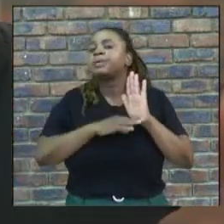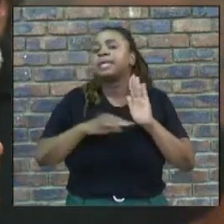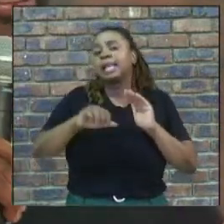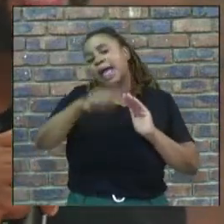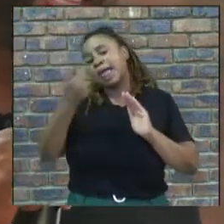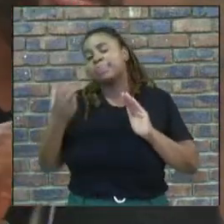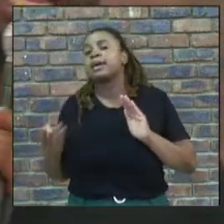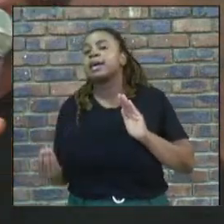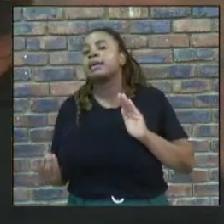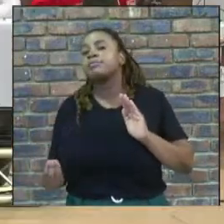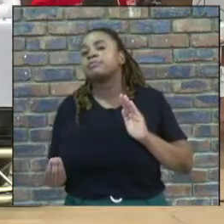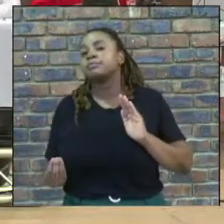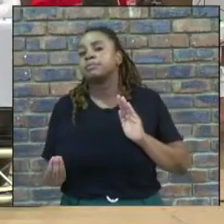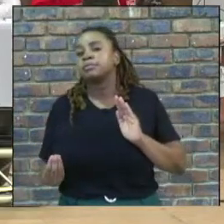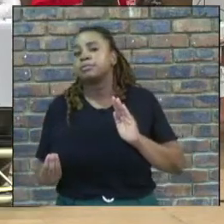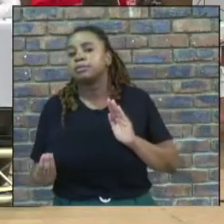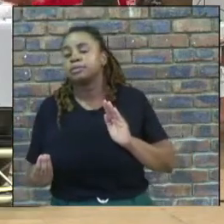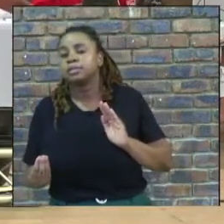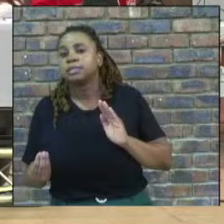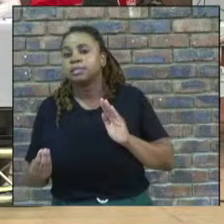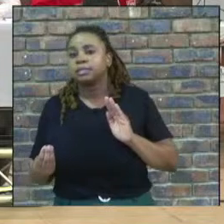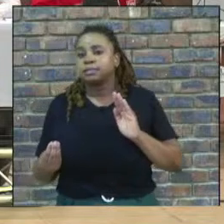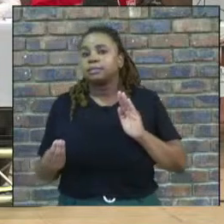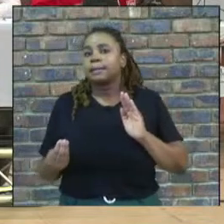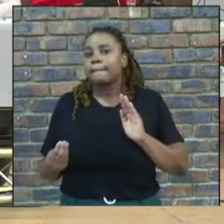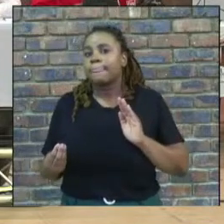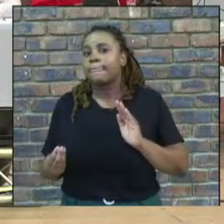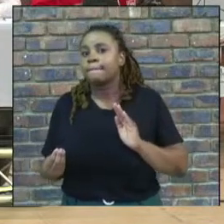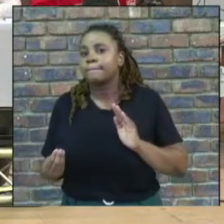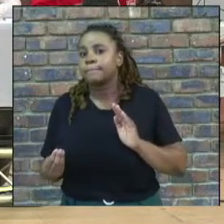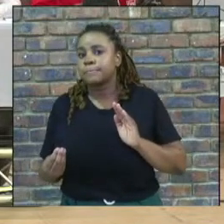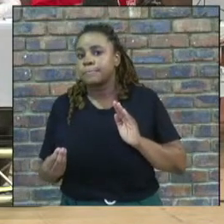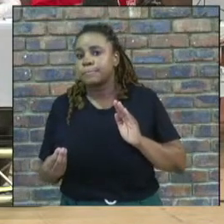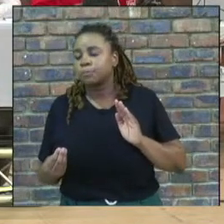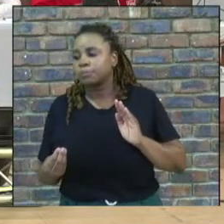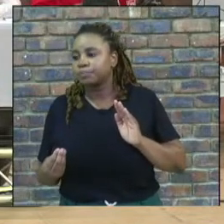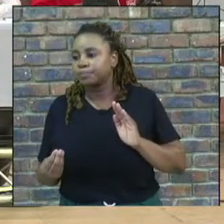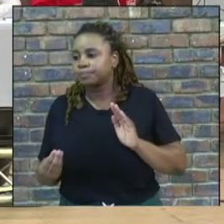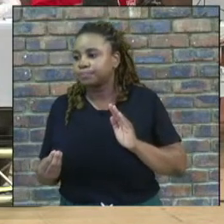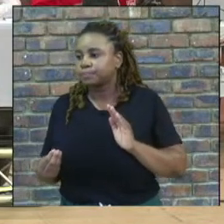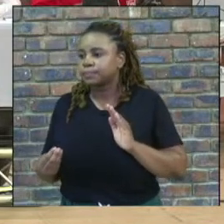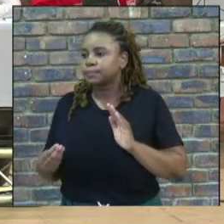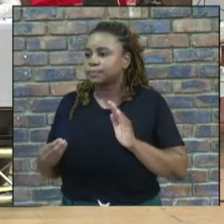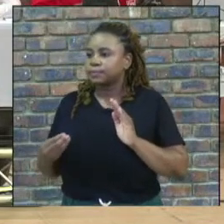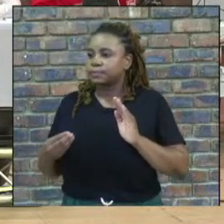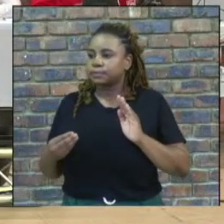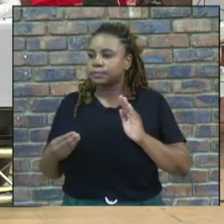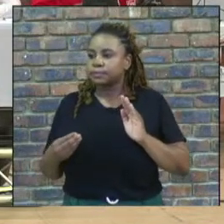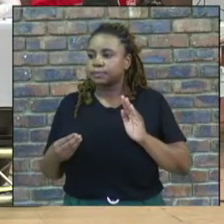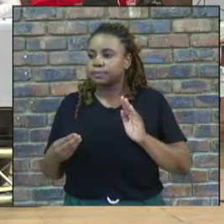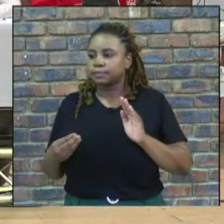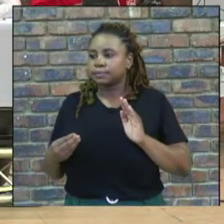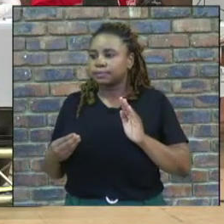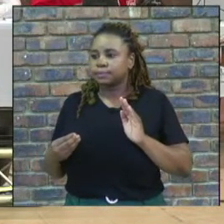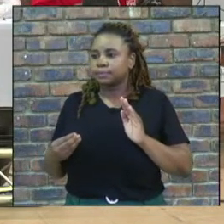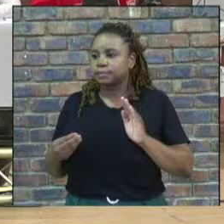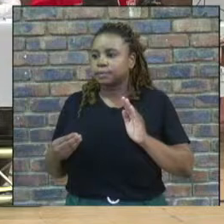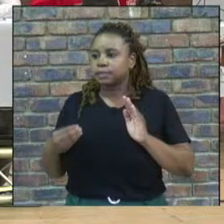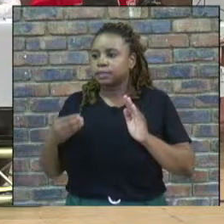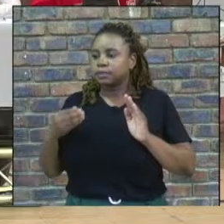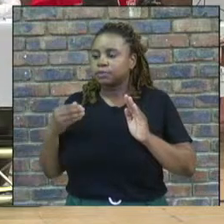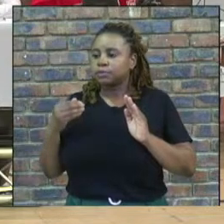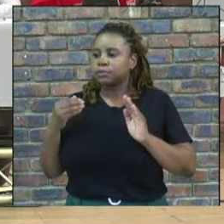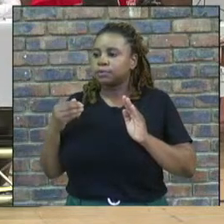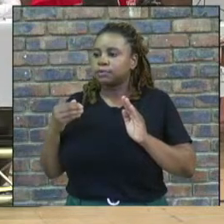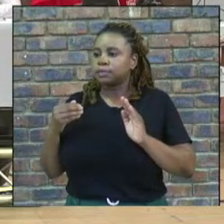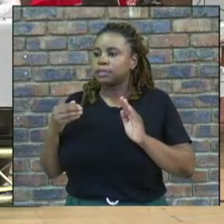ra agreeing a ke batlo impose a ke re me too ngo kwa lona o re batlo utlwa lona. Are we agreeing or 3 minutes